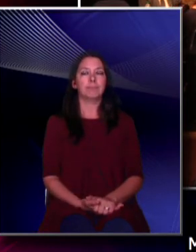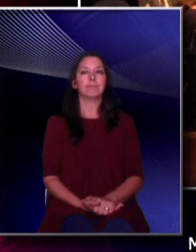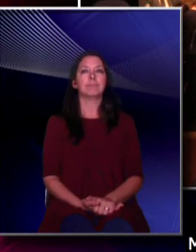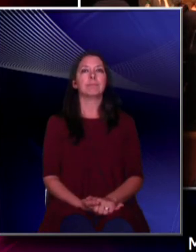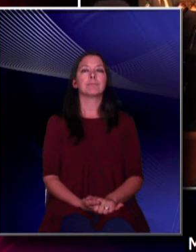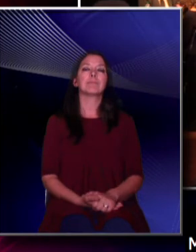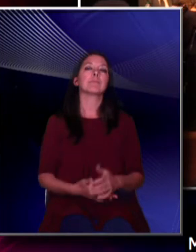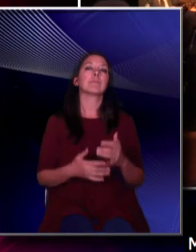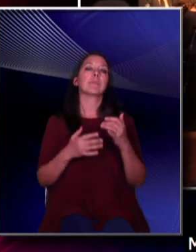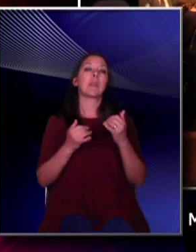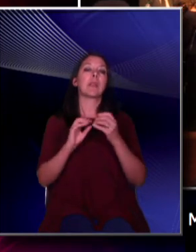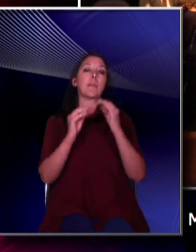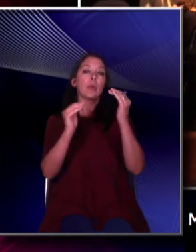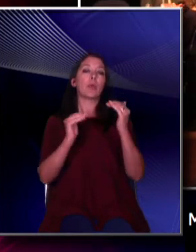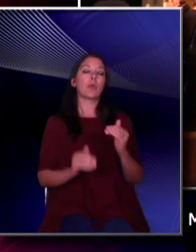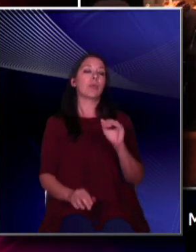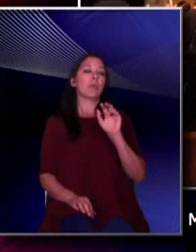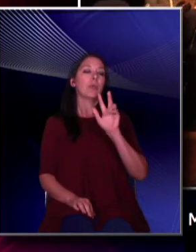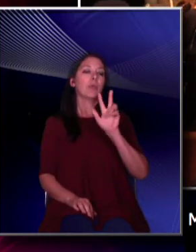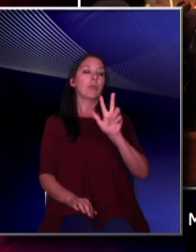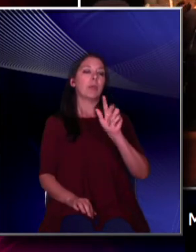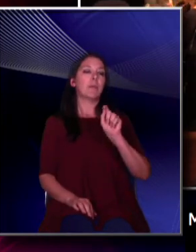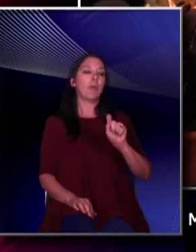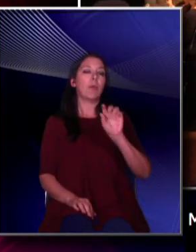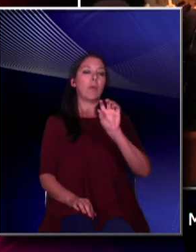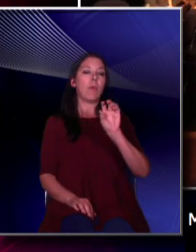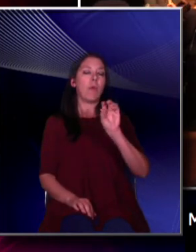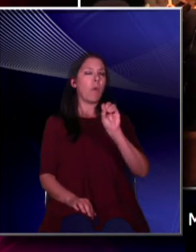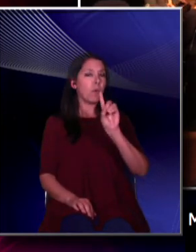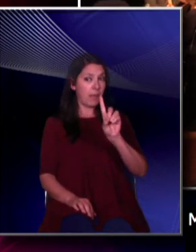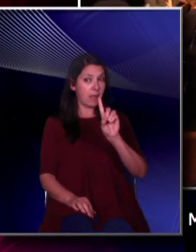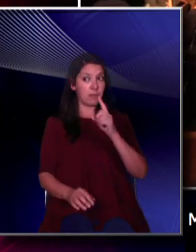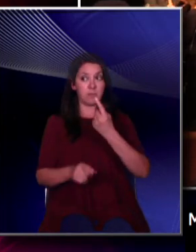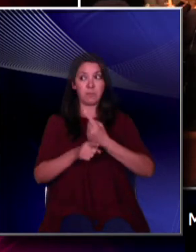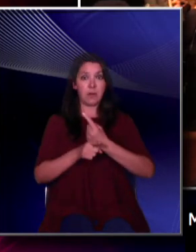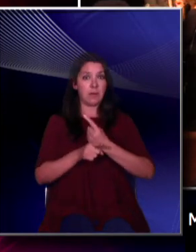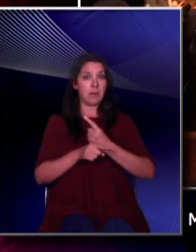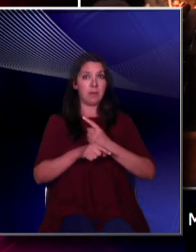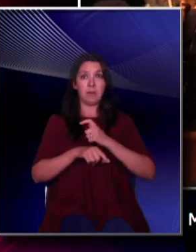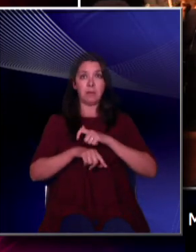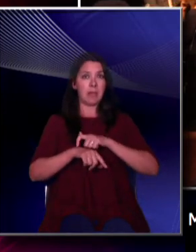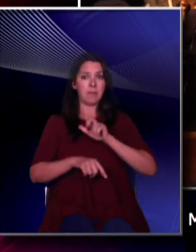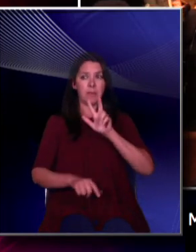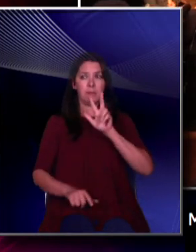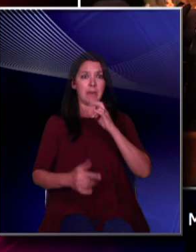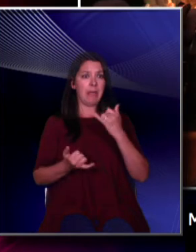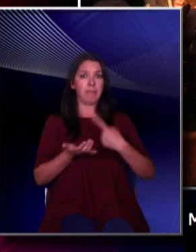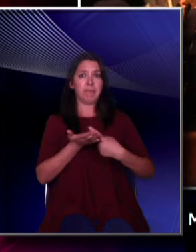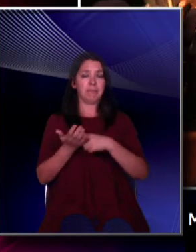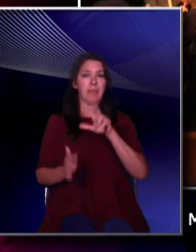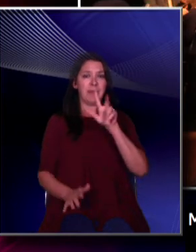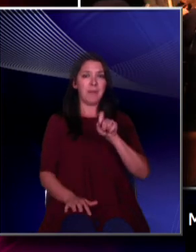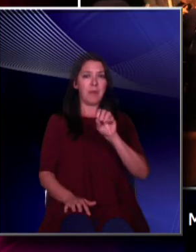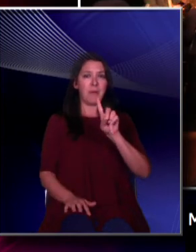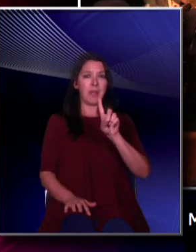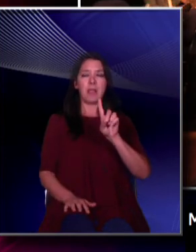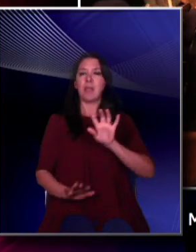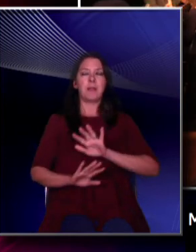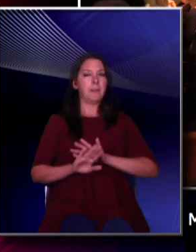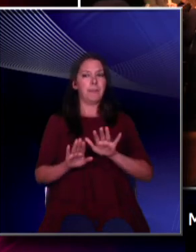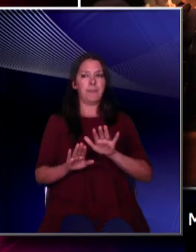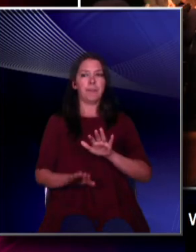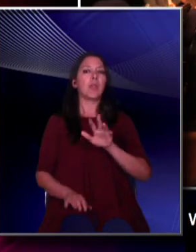Now we're on to item 3.01, if I'm not mistaken. No, sorry. That was consent. Now